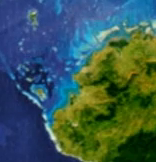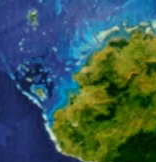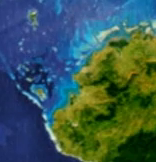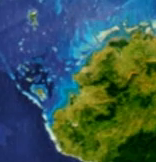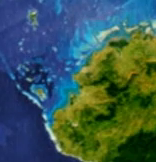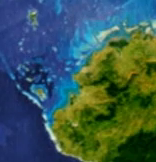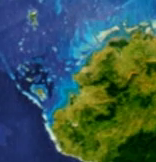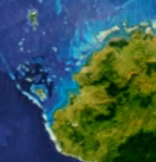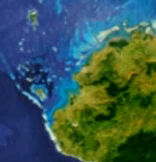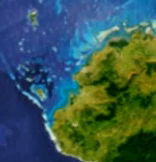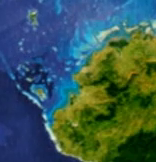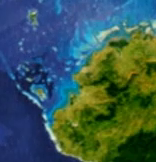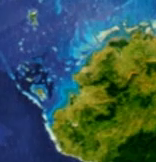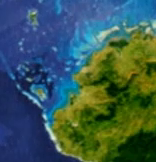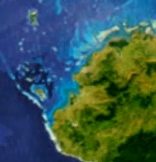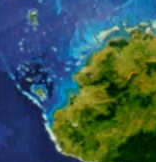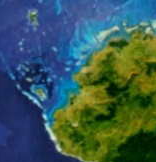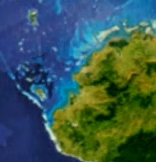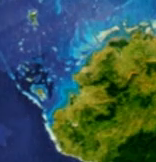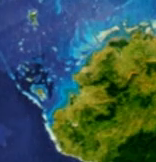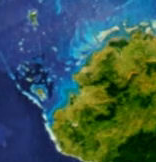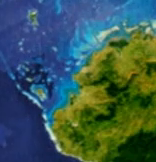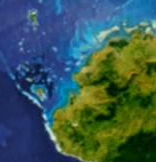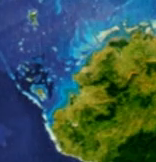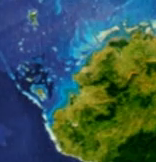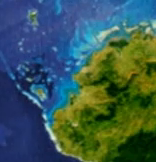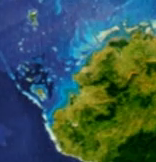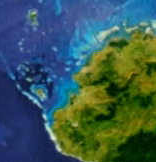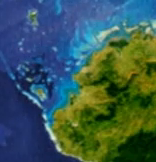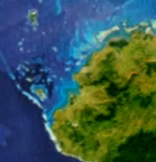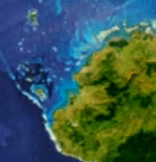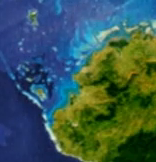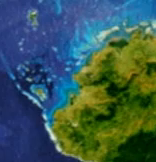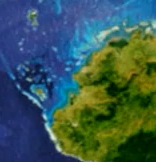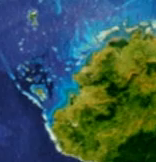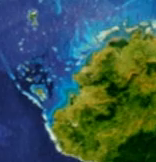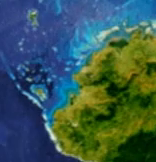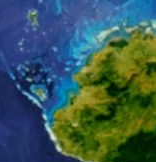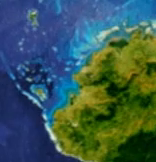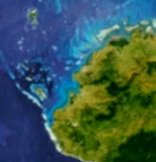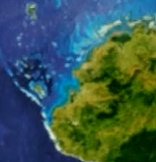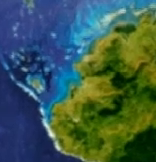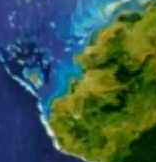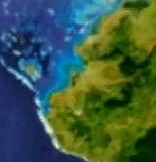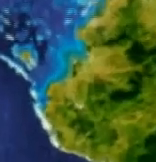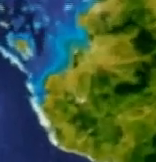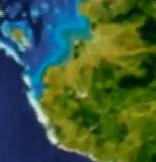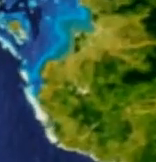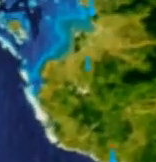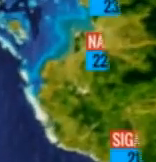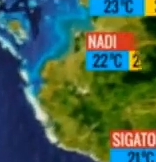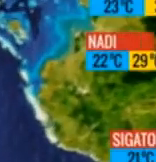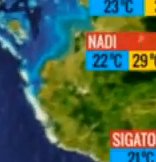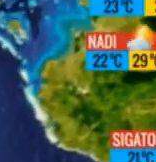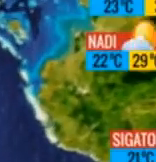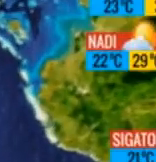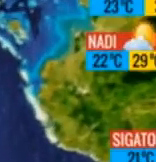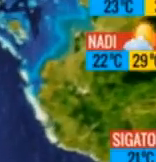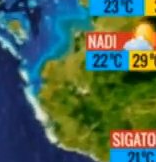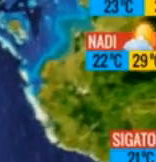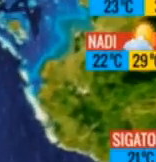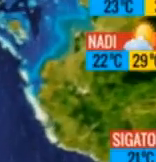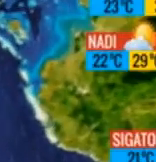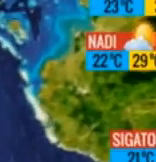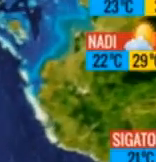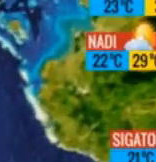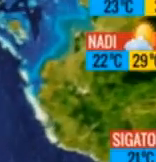skies after some time, the showers have died down. What an amazing start to the weekend, I suppose. Now moving on to the